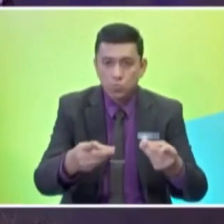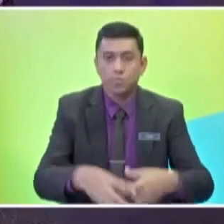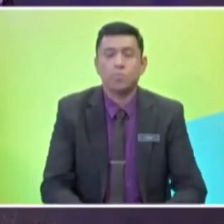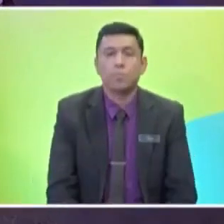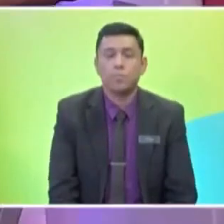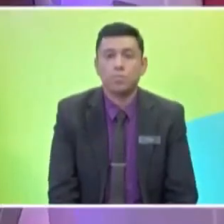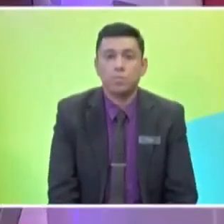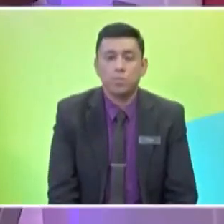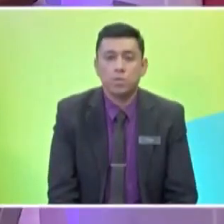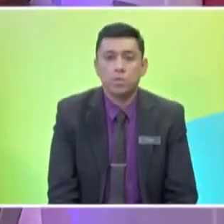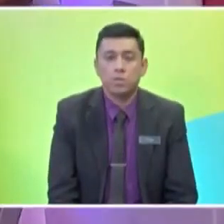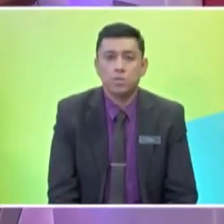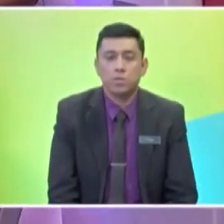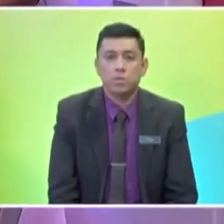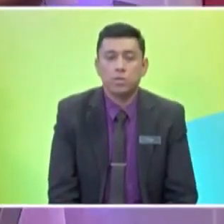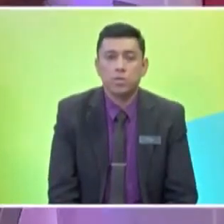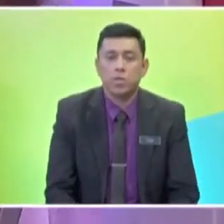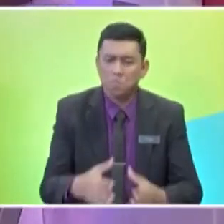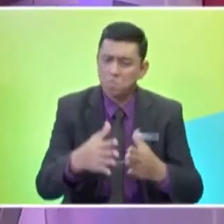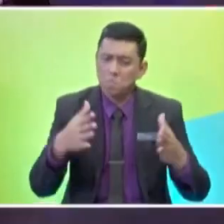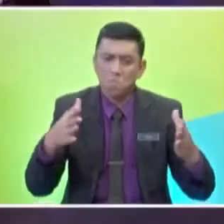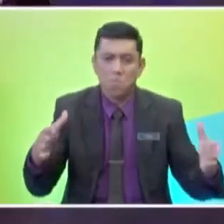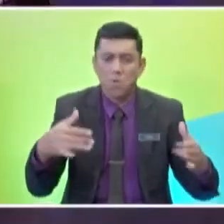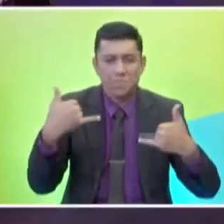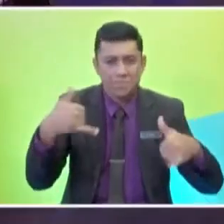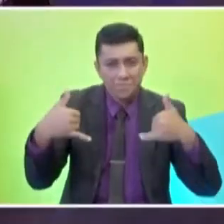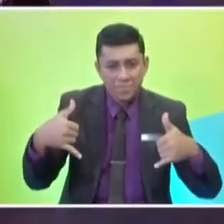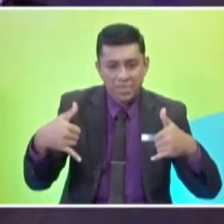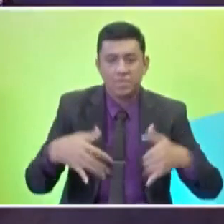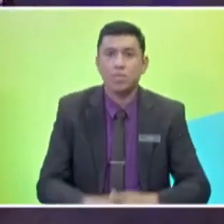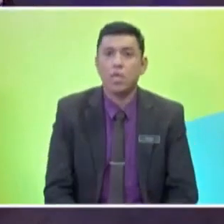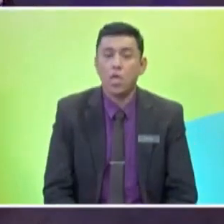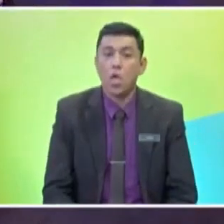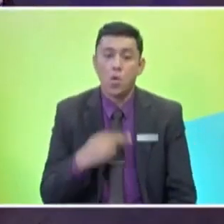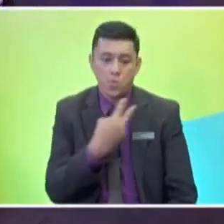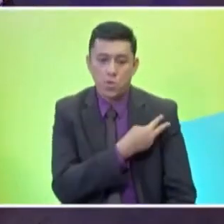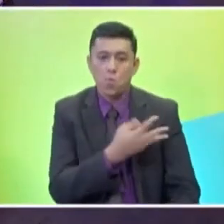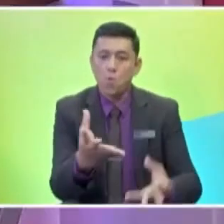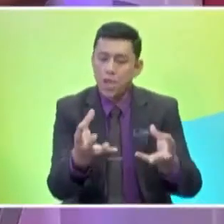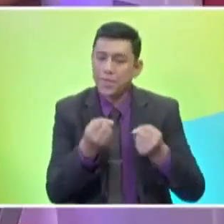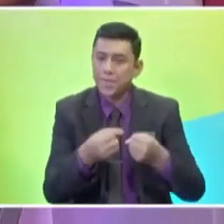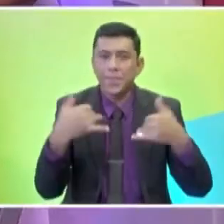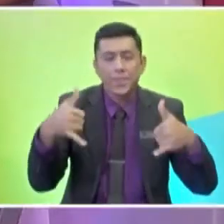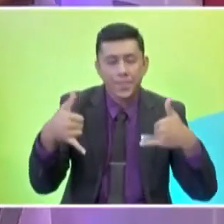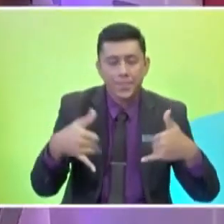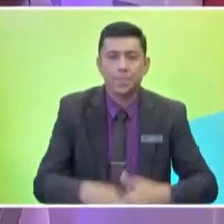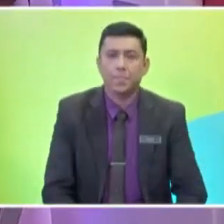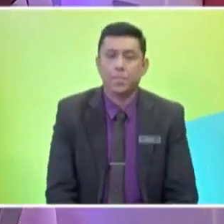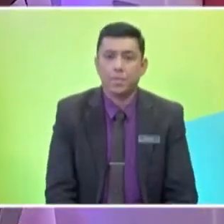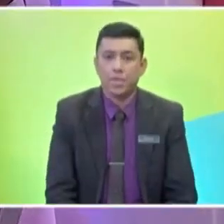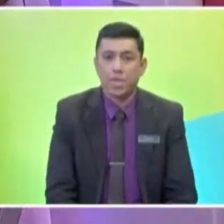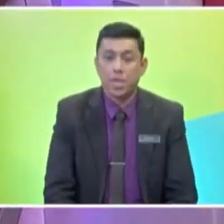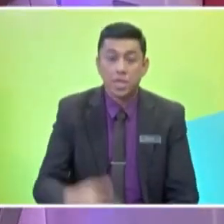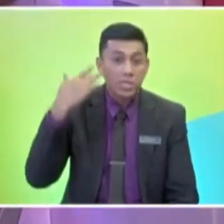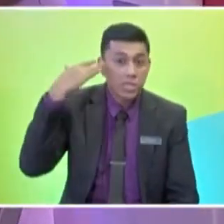a small game, okay? Small game, okay. I like to play games. What game is that? Okay. You will hear some animal